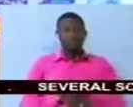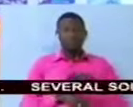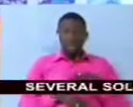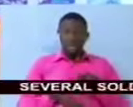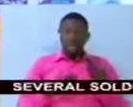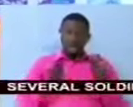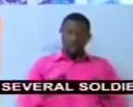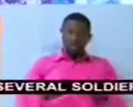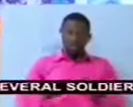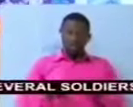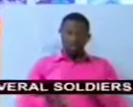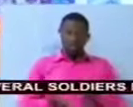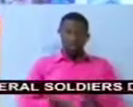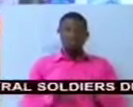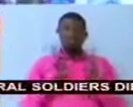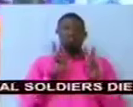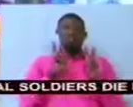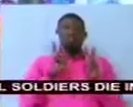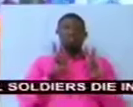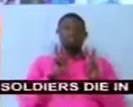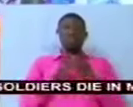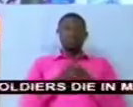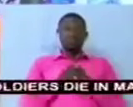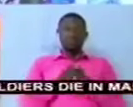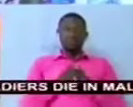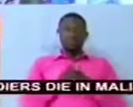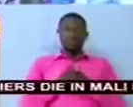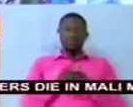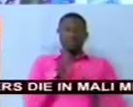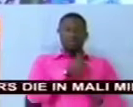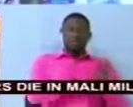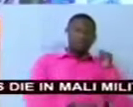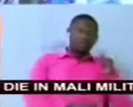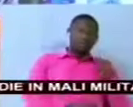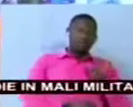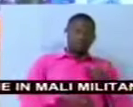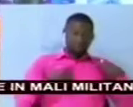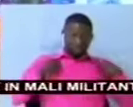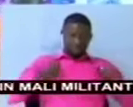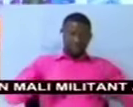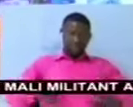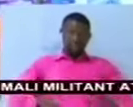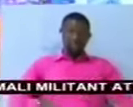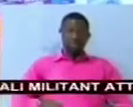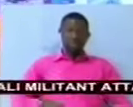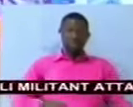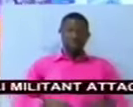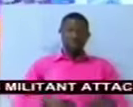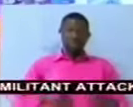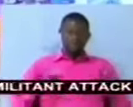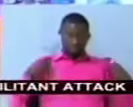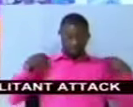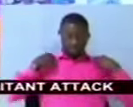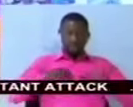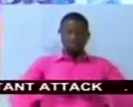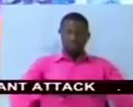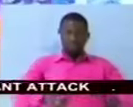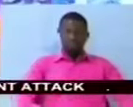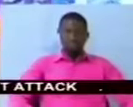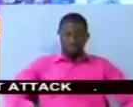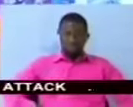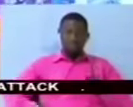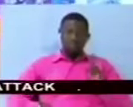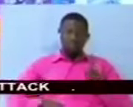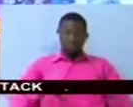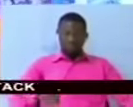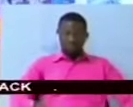got up. Ñëwaat ci suma yéré. I came back to my dresses. Di sol benn benn. And I put them on one by